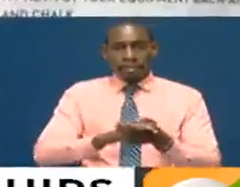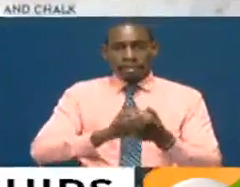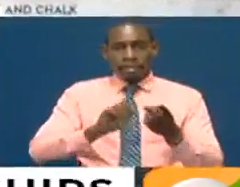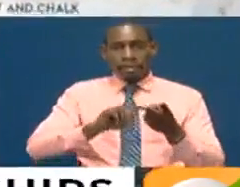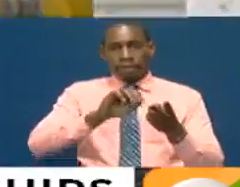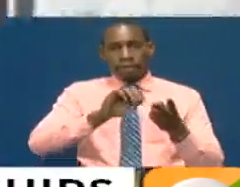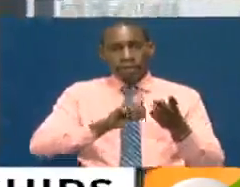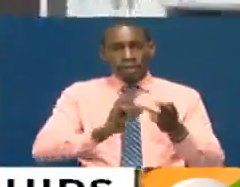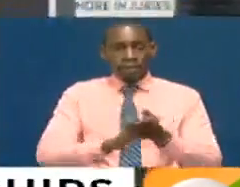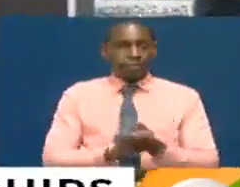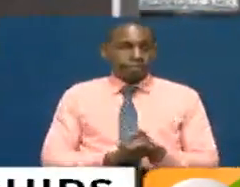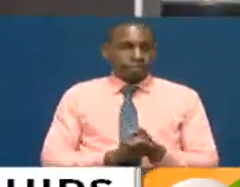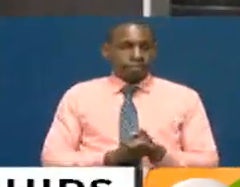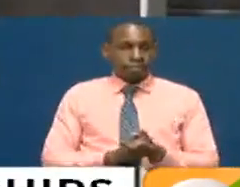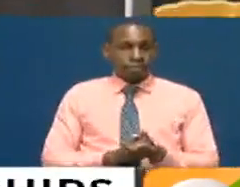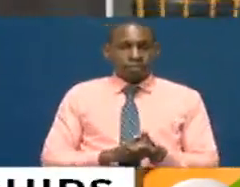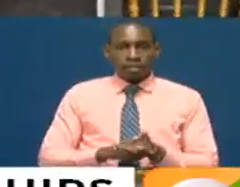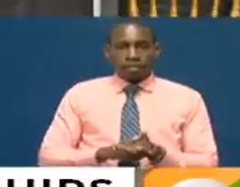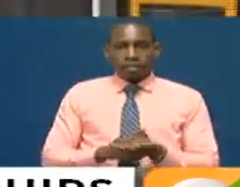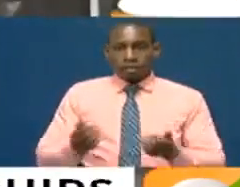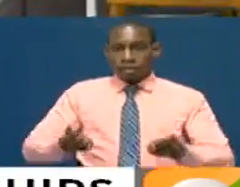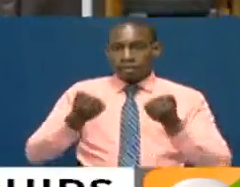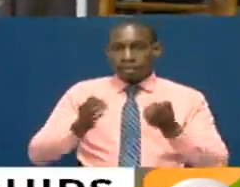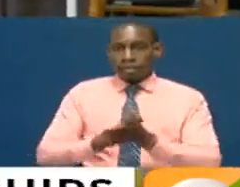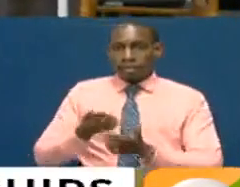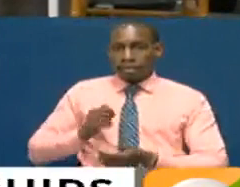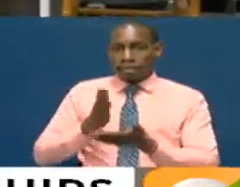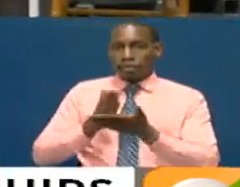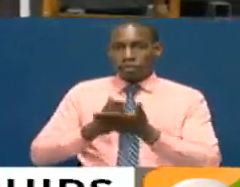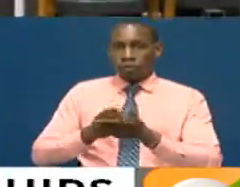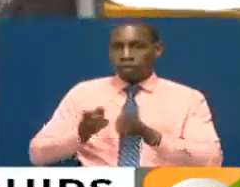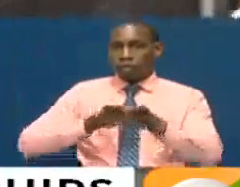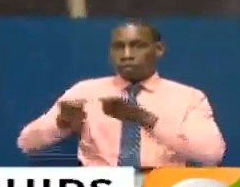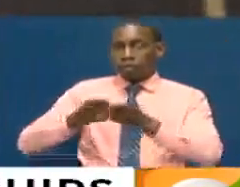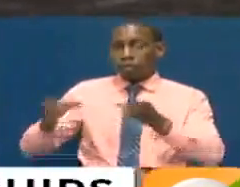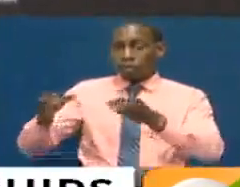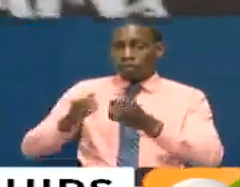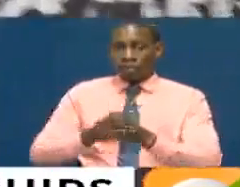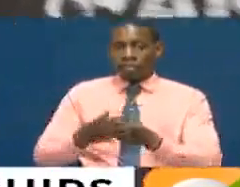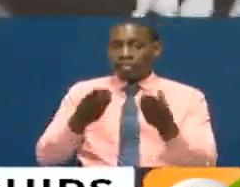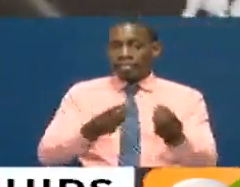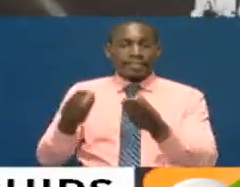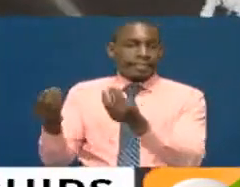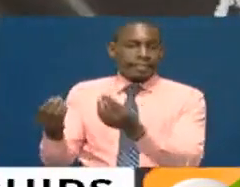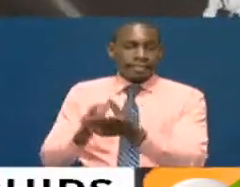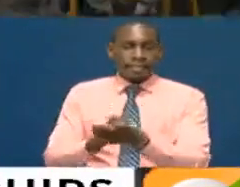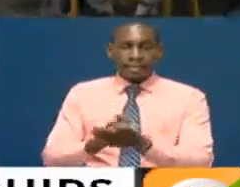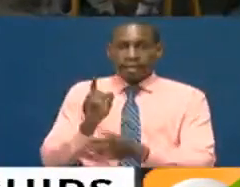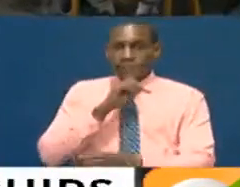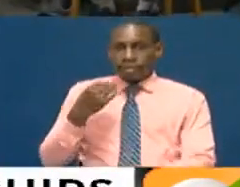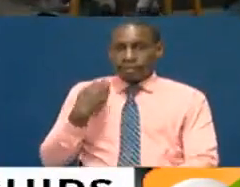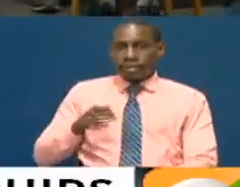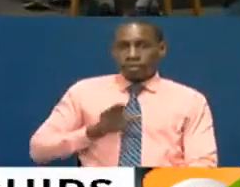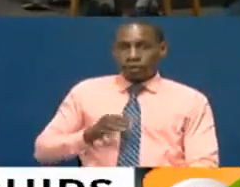finished second and third, respectively. In the fittest lifter, she was peerless, dominating her category effortlessly. Nyagol finished third